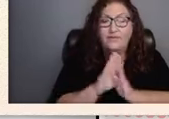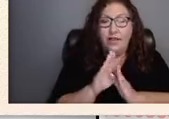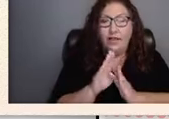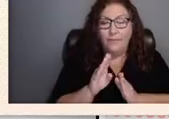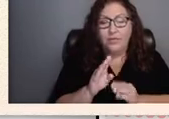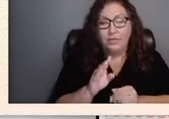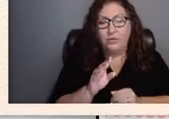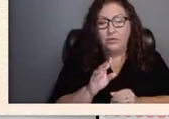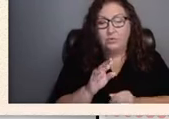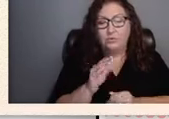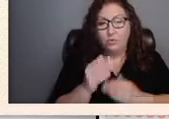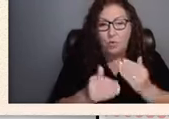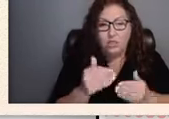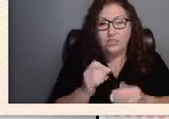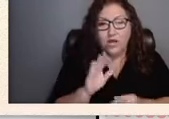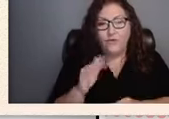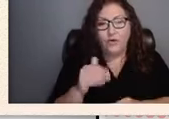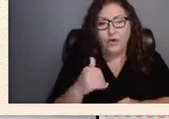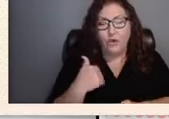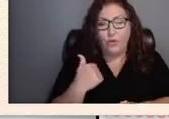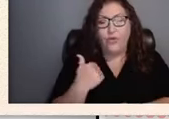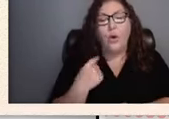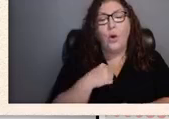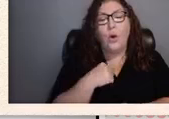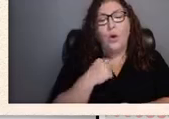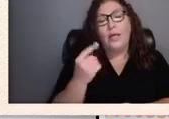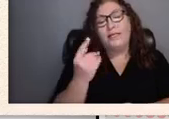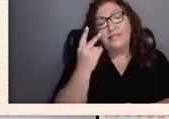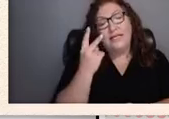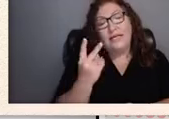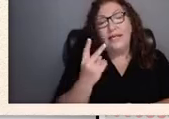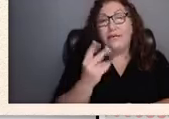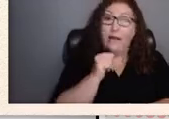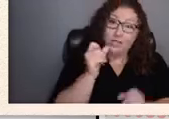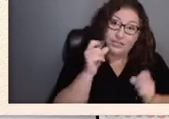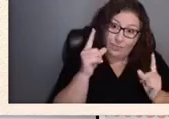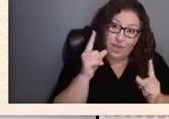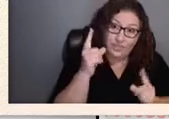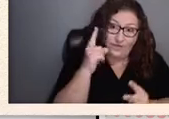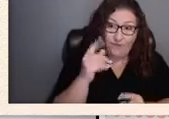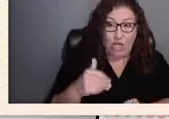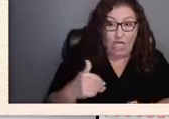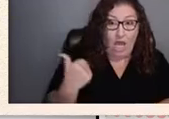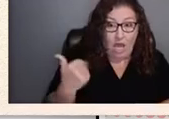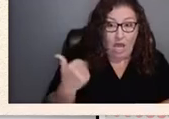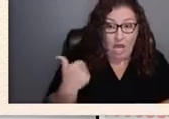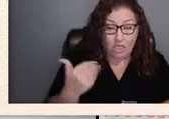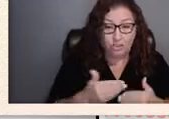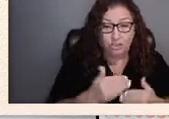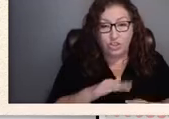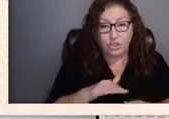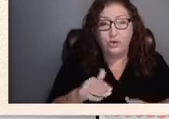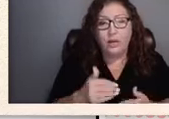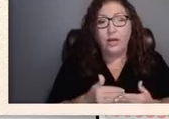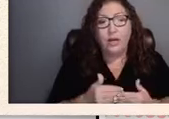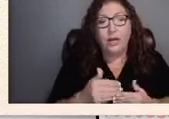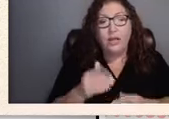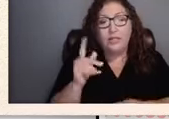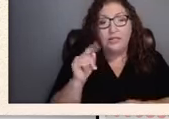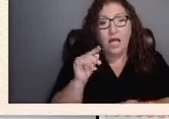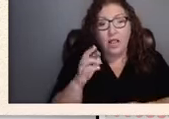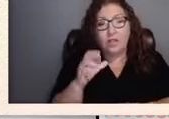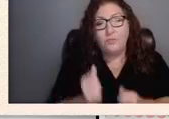in youth, what we see, not surprisingly, for very young children, is that most of their fears are about